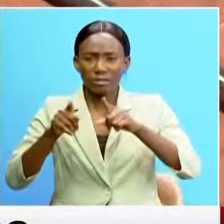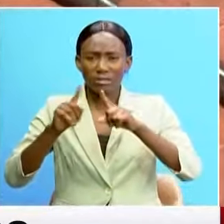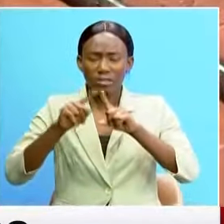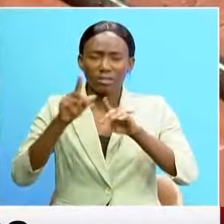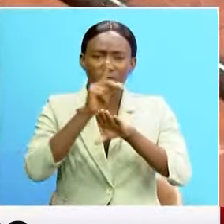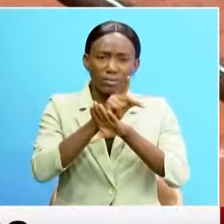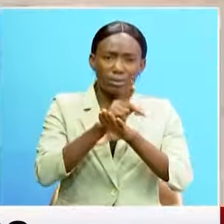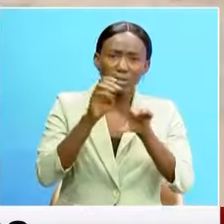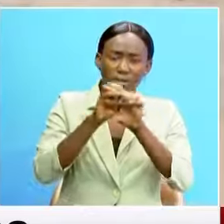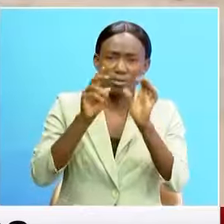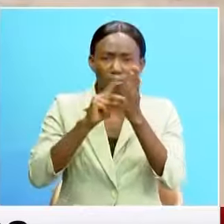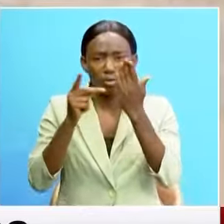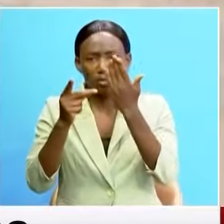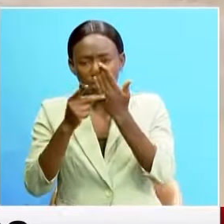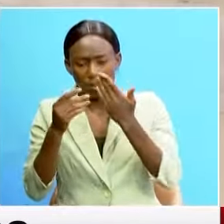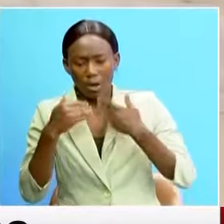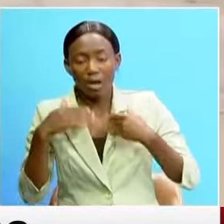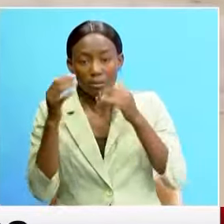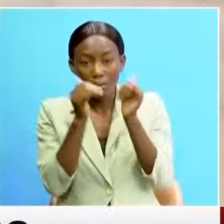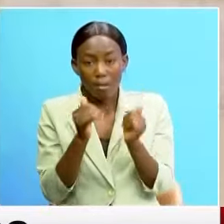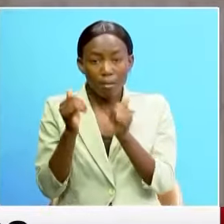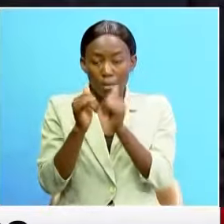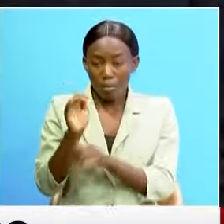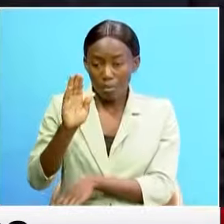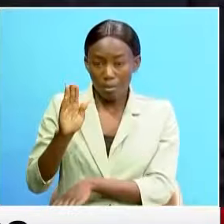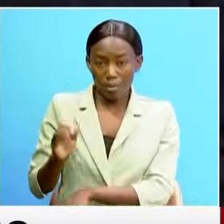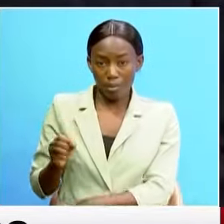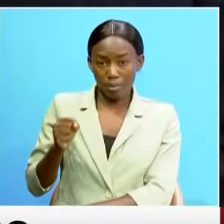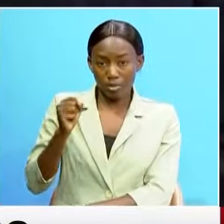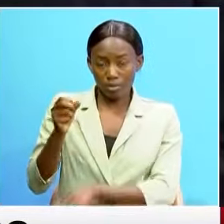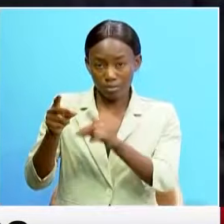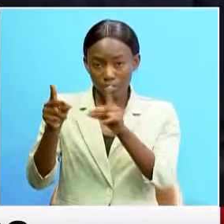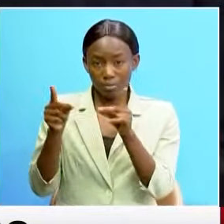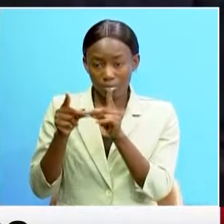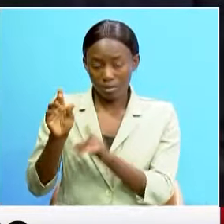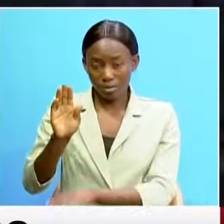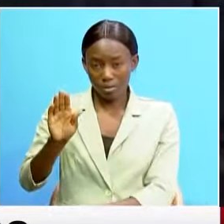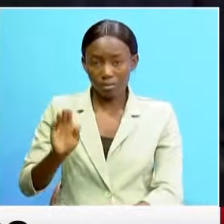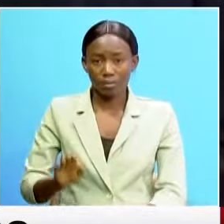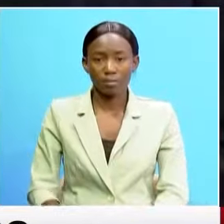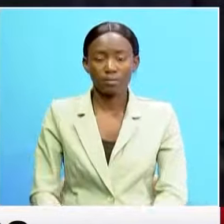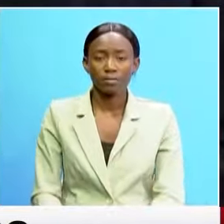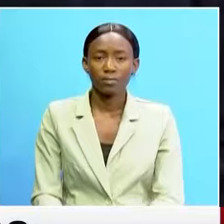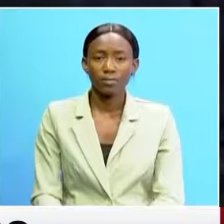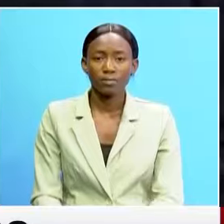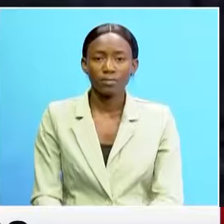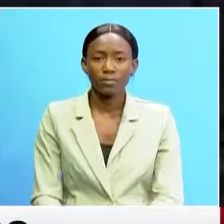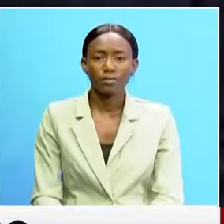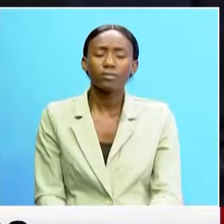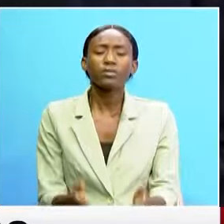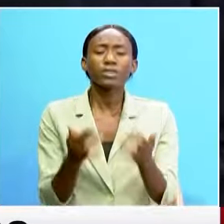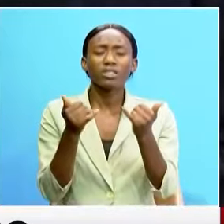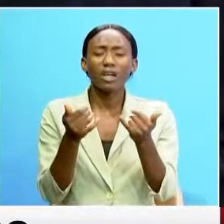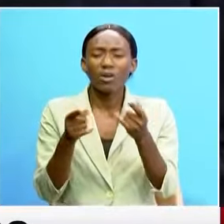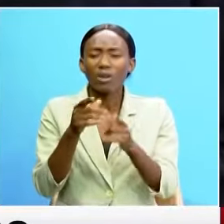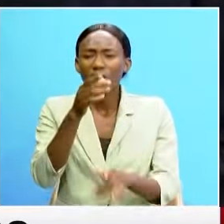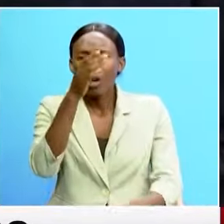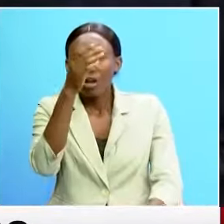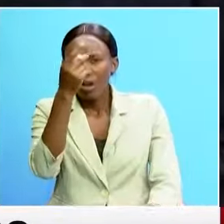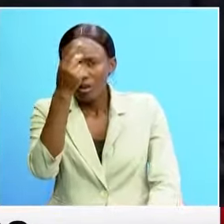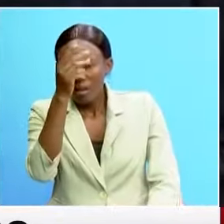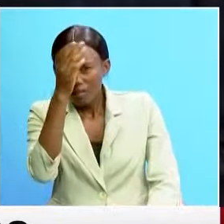is being implemented in his chiefdom. When a father and a mother are living